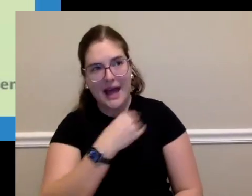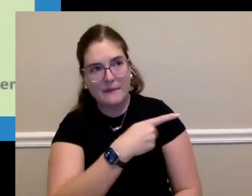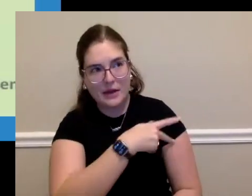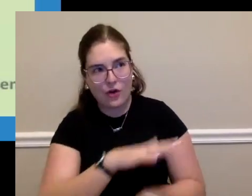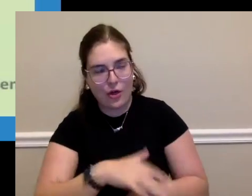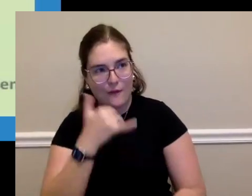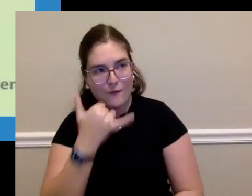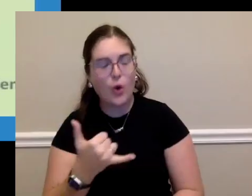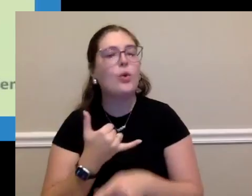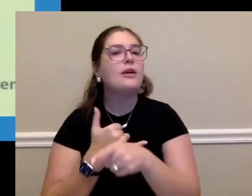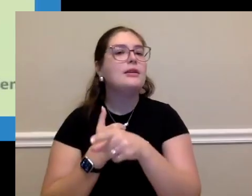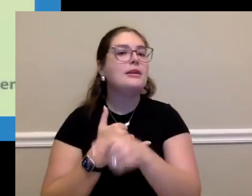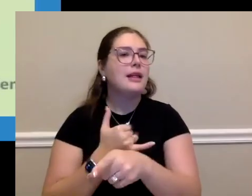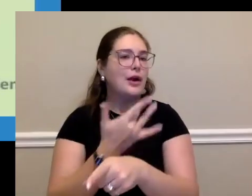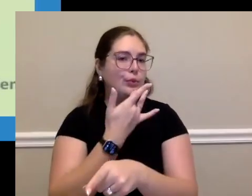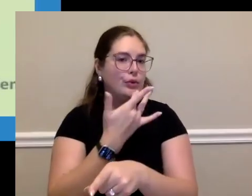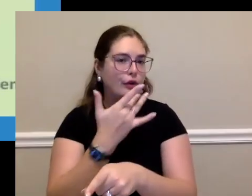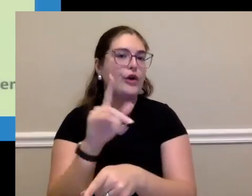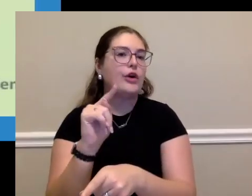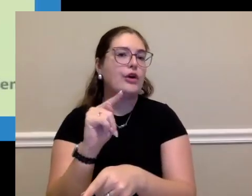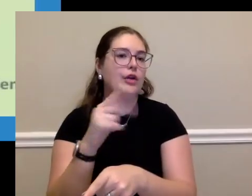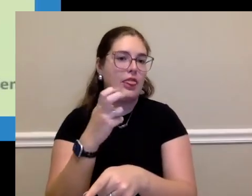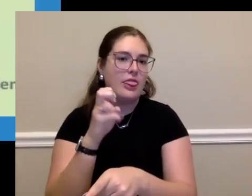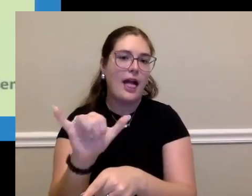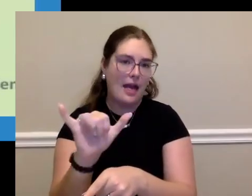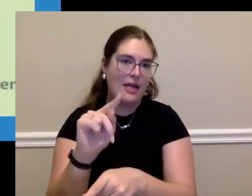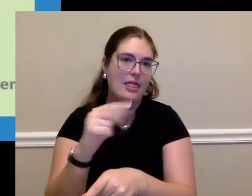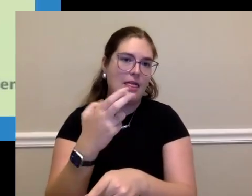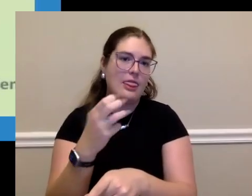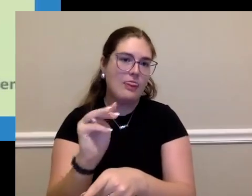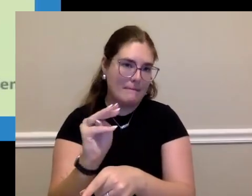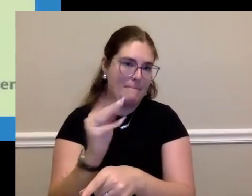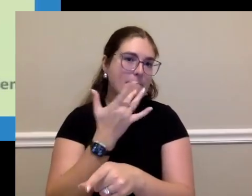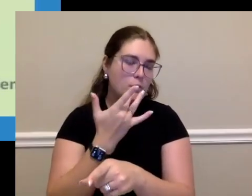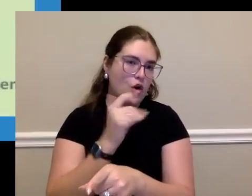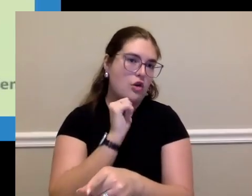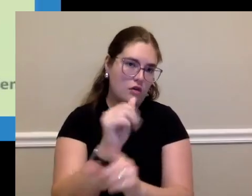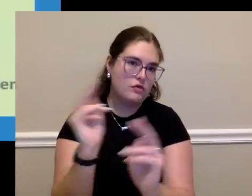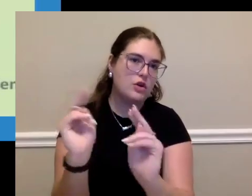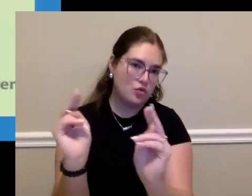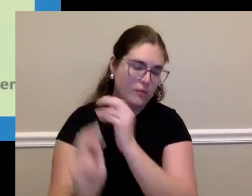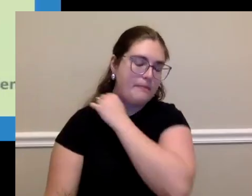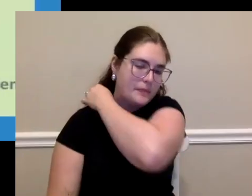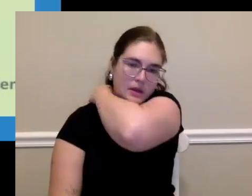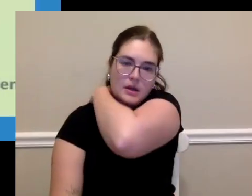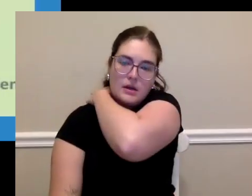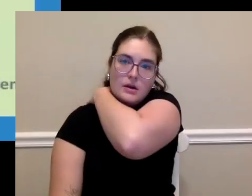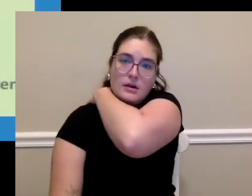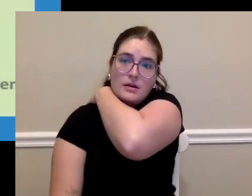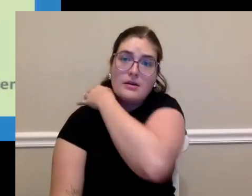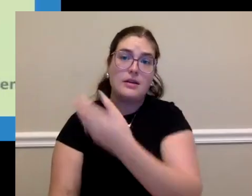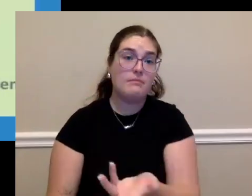patient Mhm, uses non-gendered pronoun they, them, mhm. and they want to make an